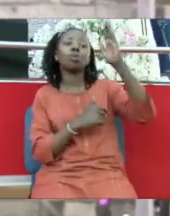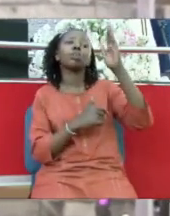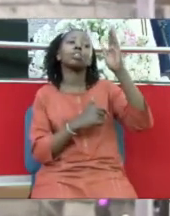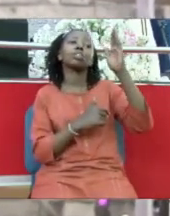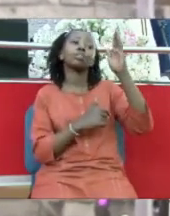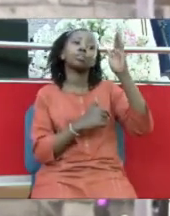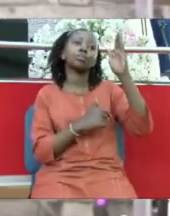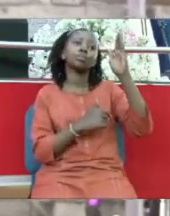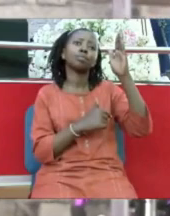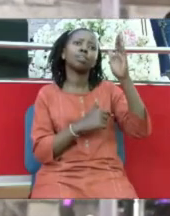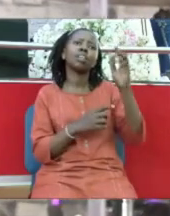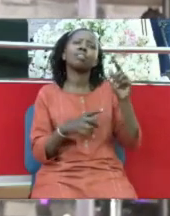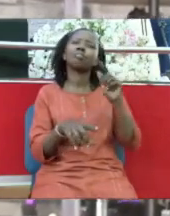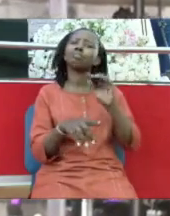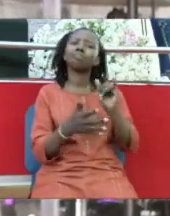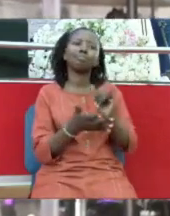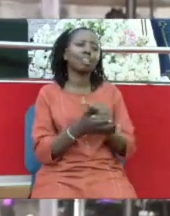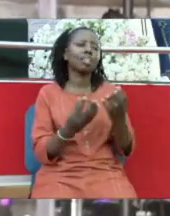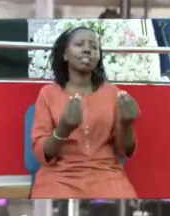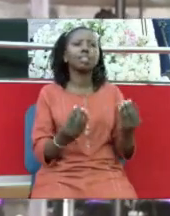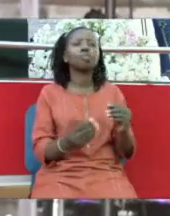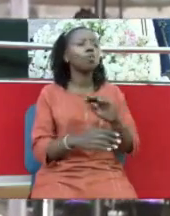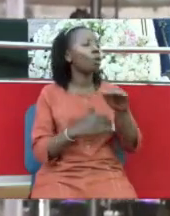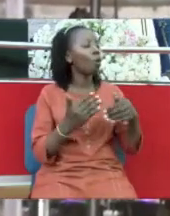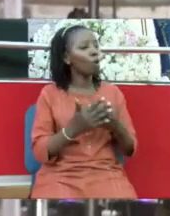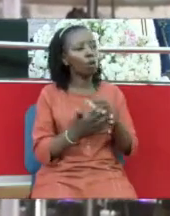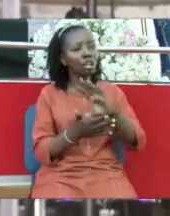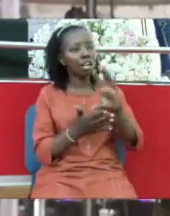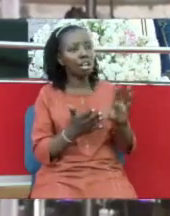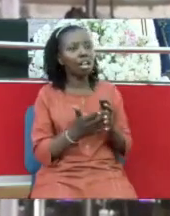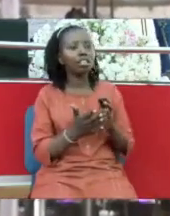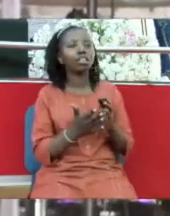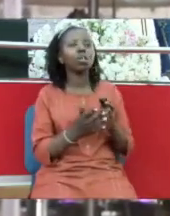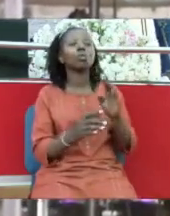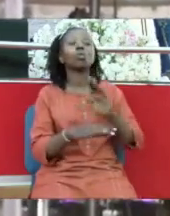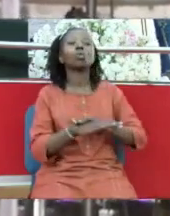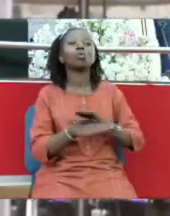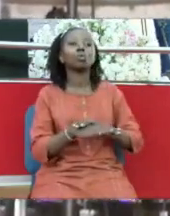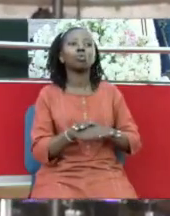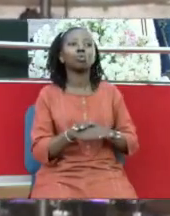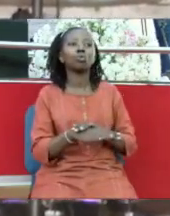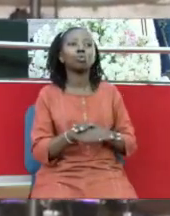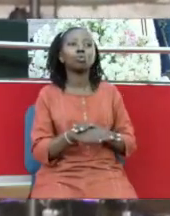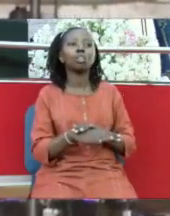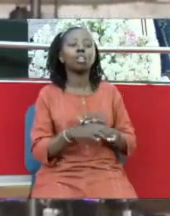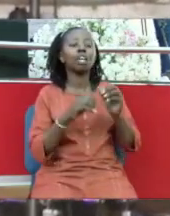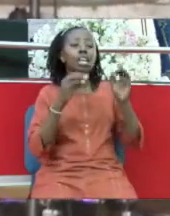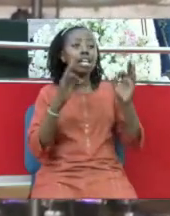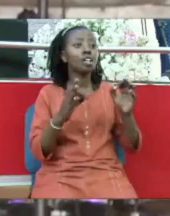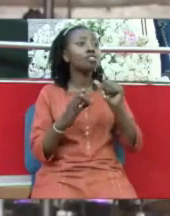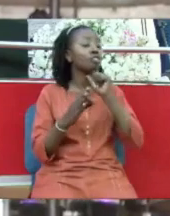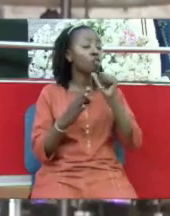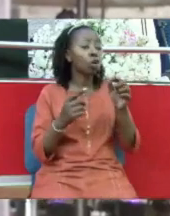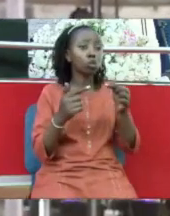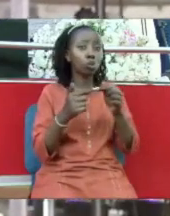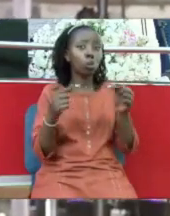thumb. All culture is good as long as it is not contrary to the word